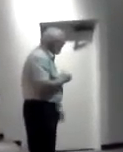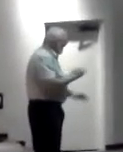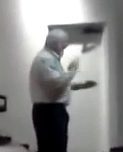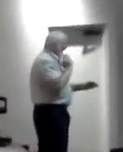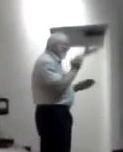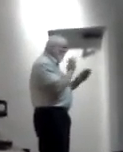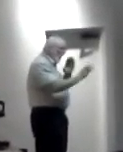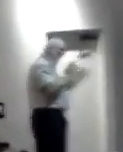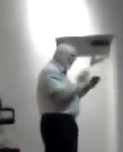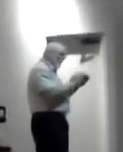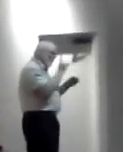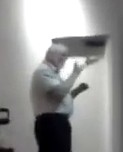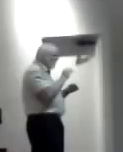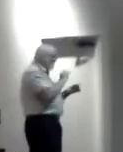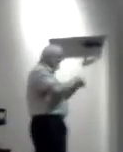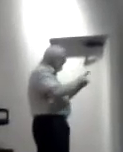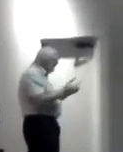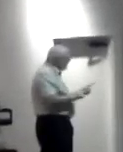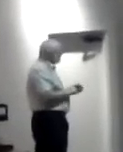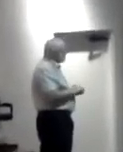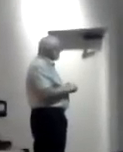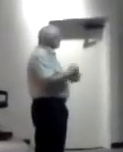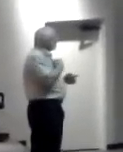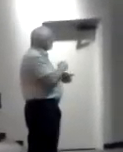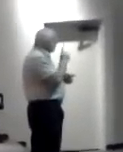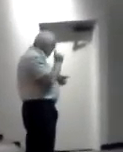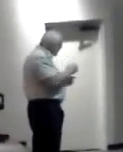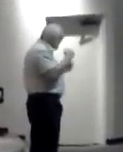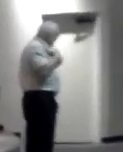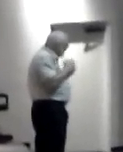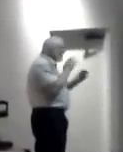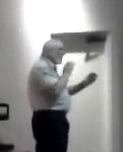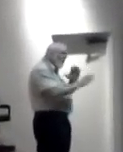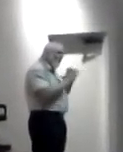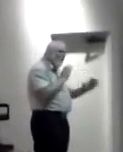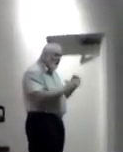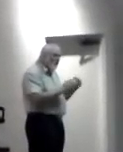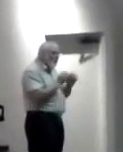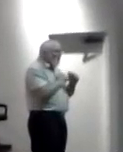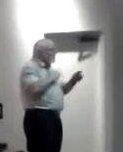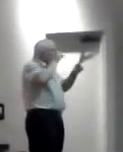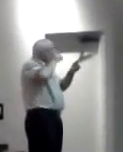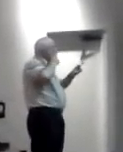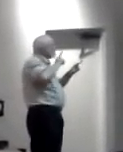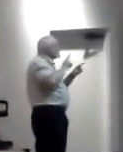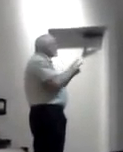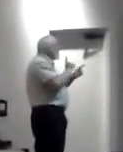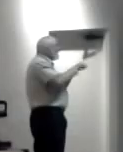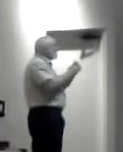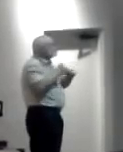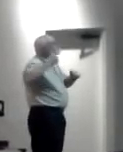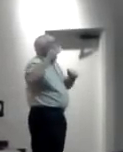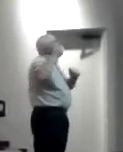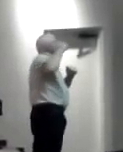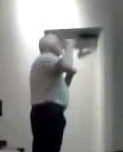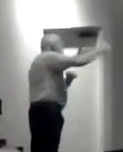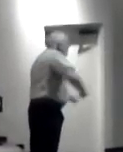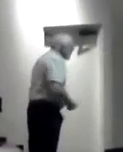Can we not engage in a conversation with my brothers and sisters that goes